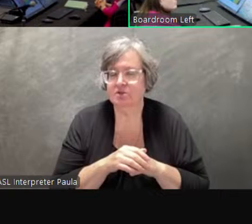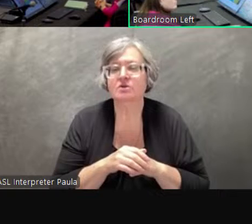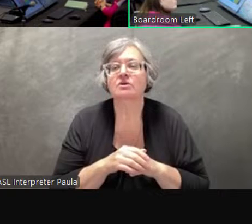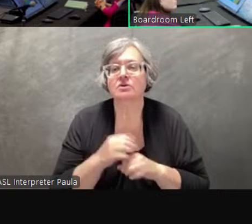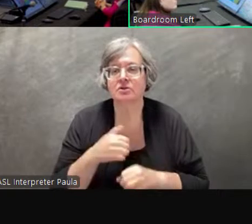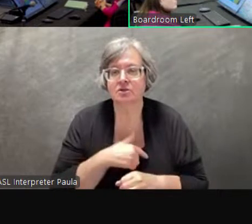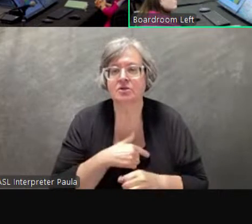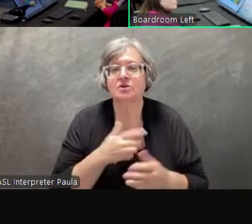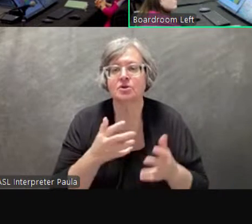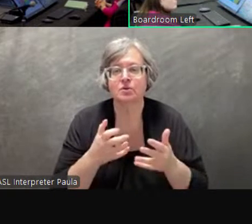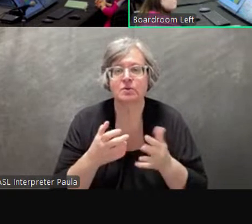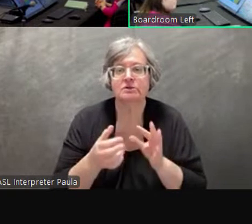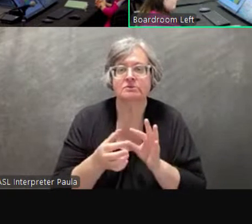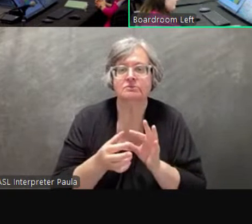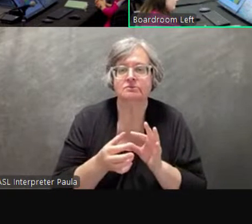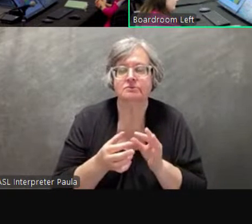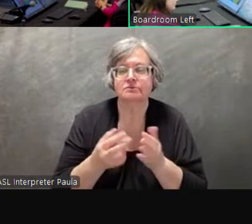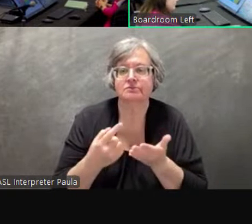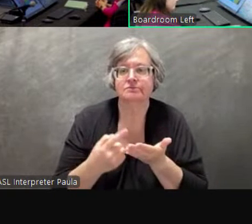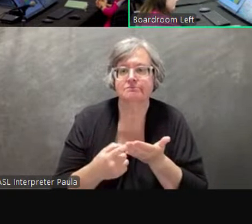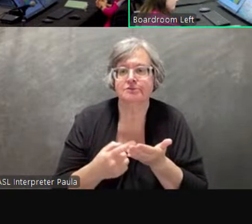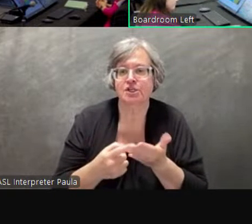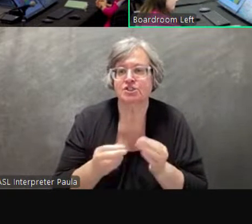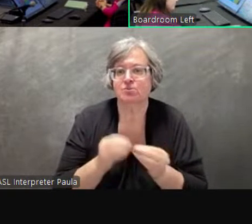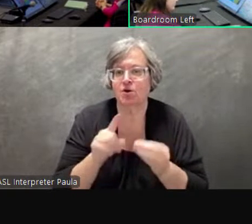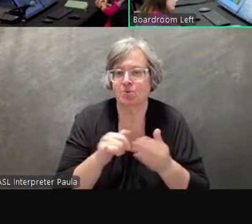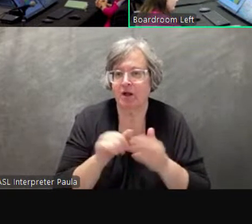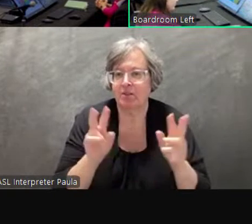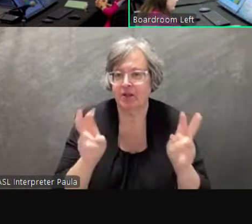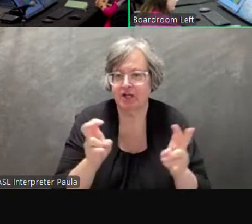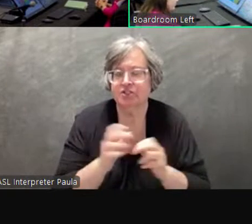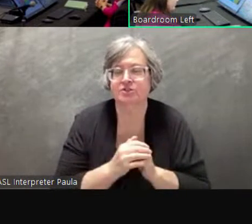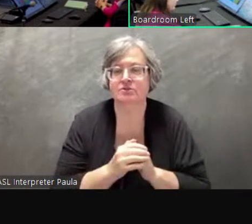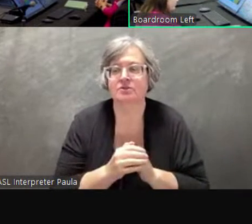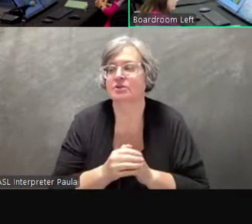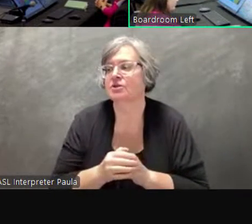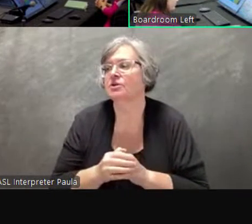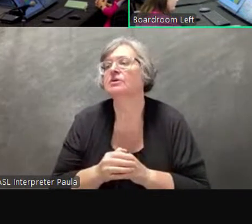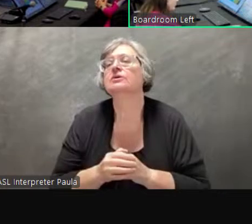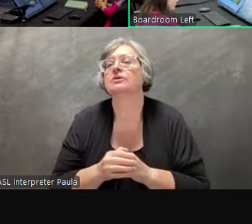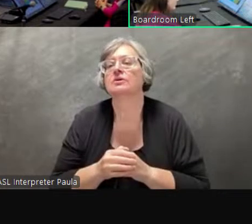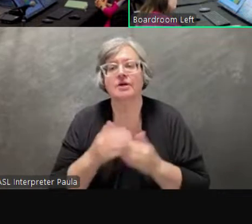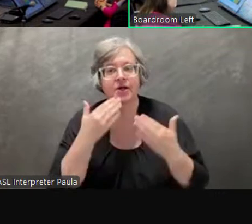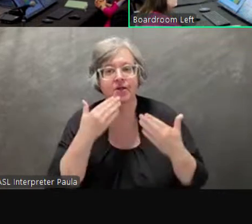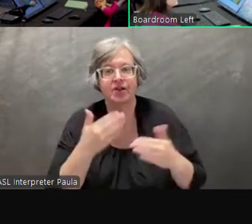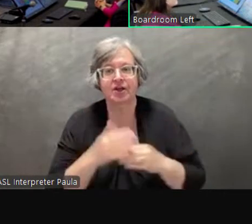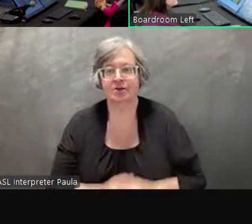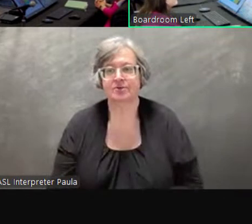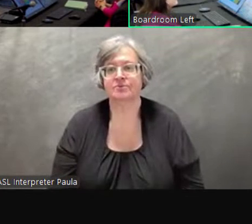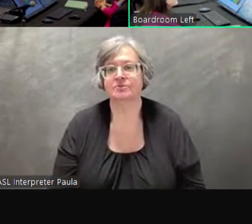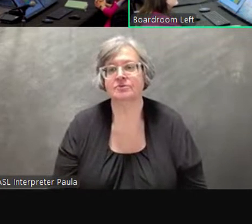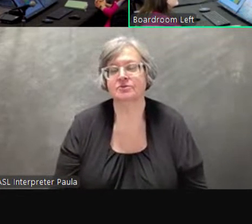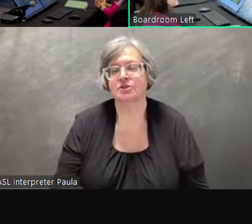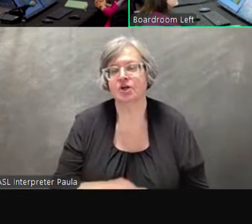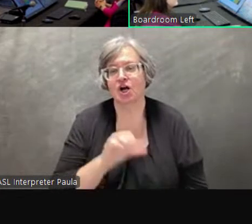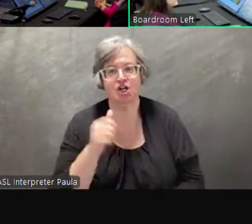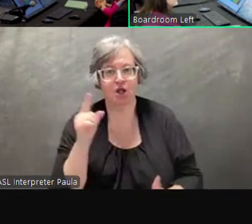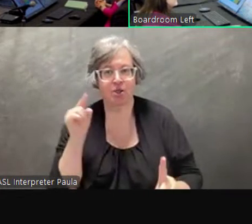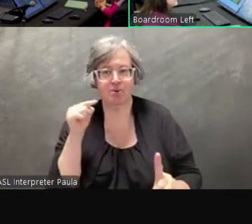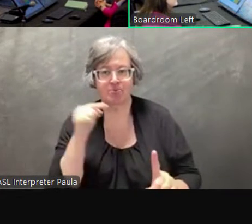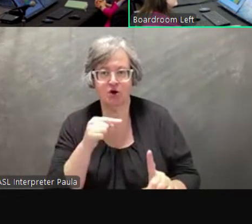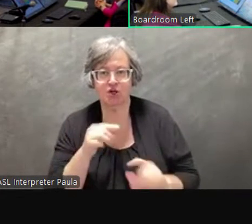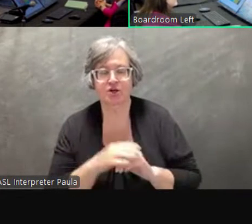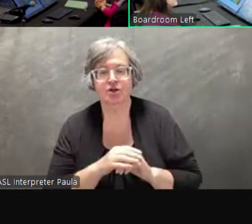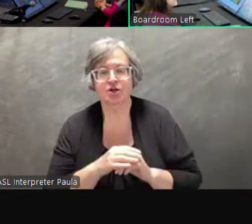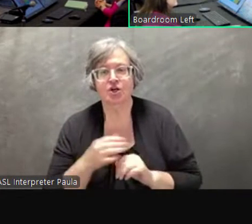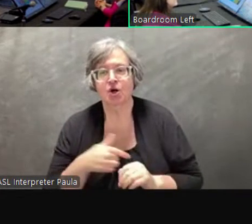in this issue, separate from the work that we do here directly at CTA. Great, thank you. Another point, we